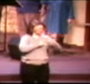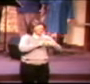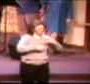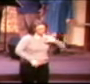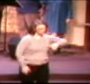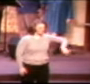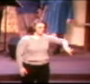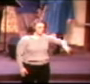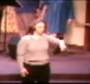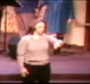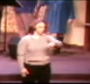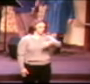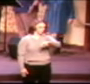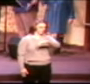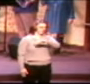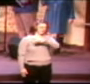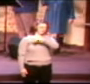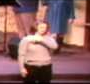on